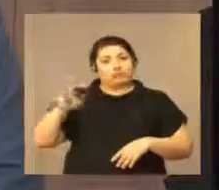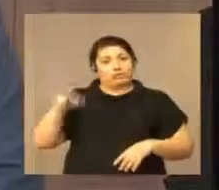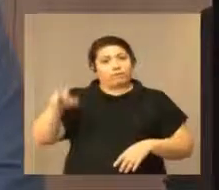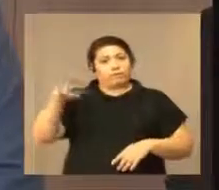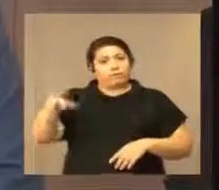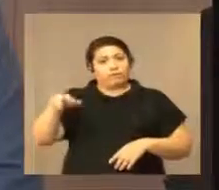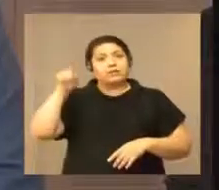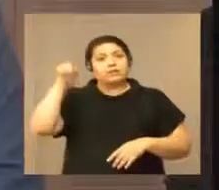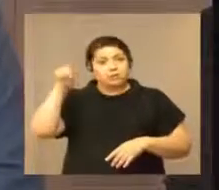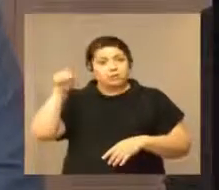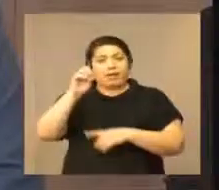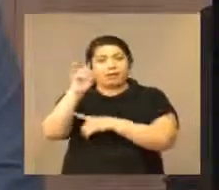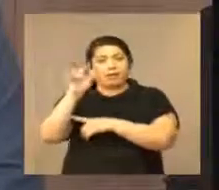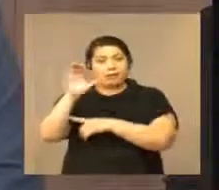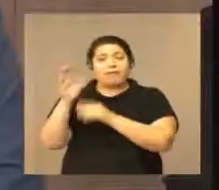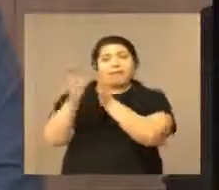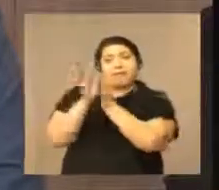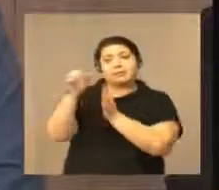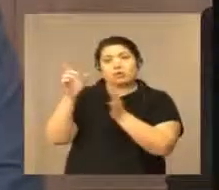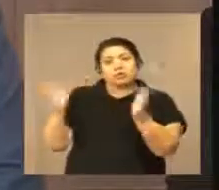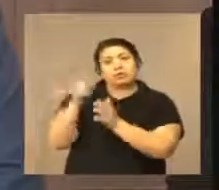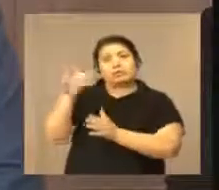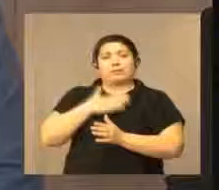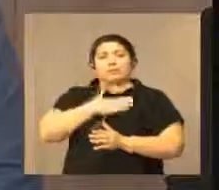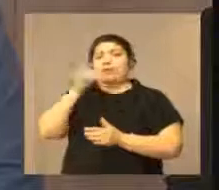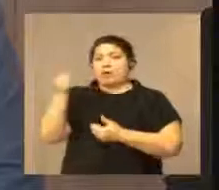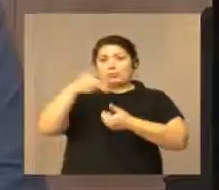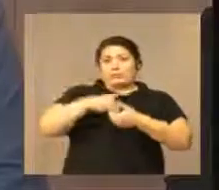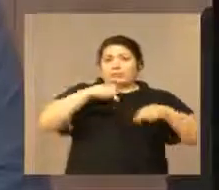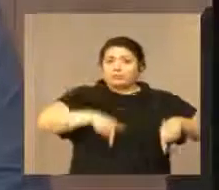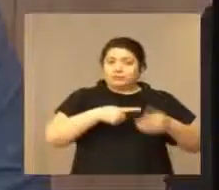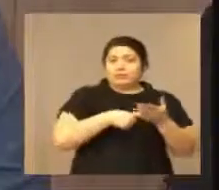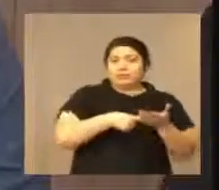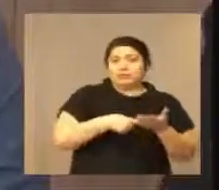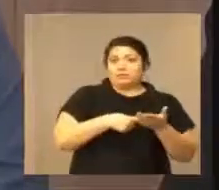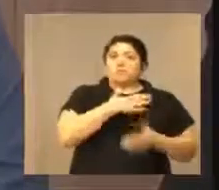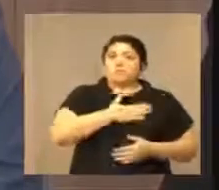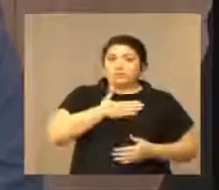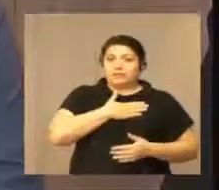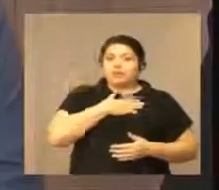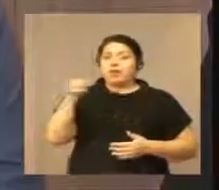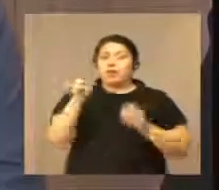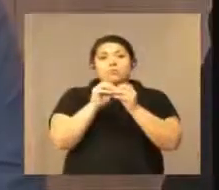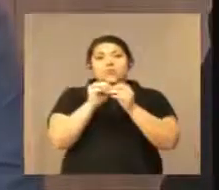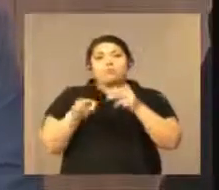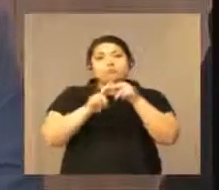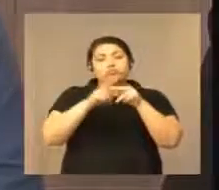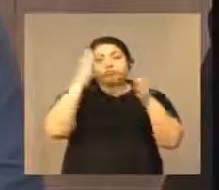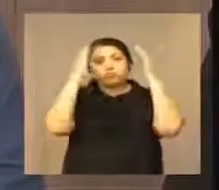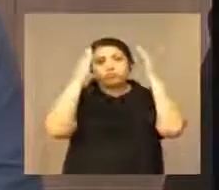to participate in this dialogue in order that they may understand what this